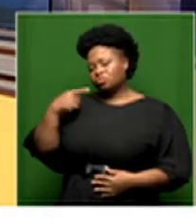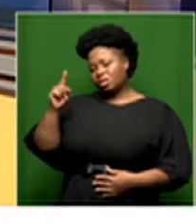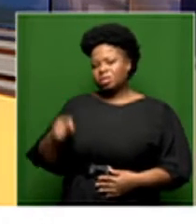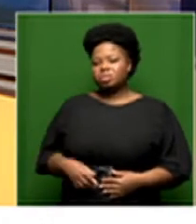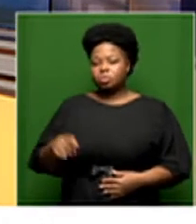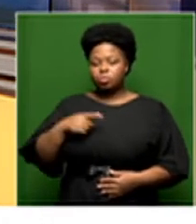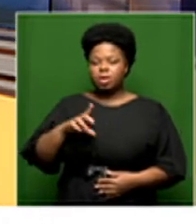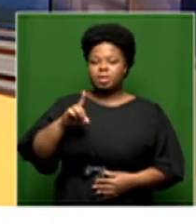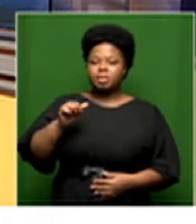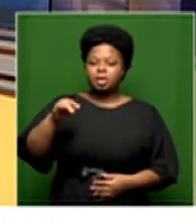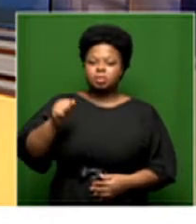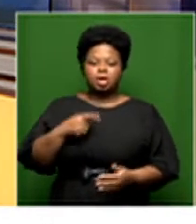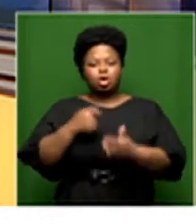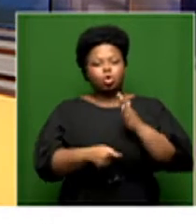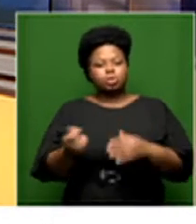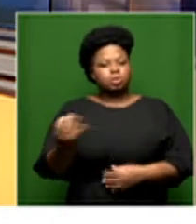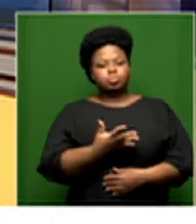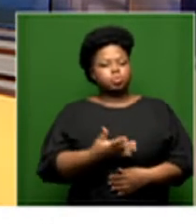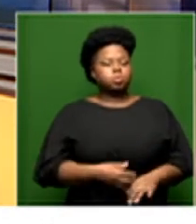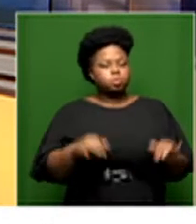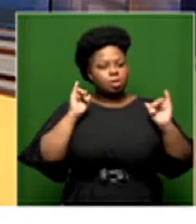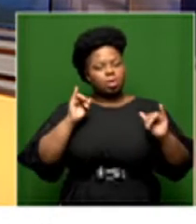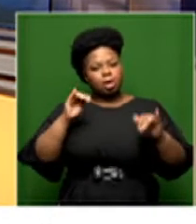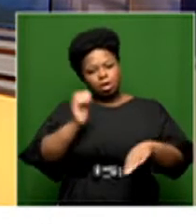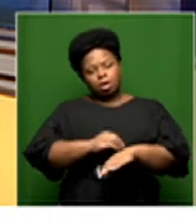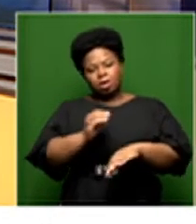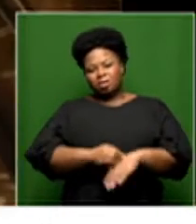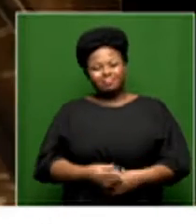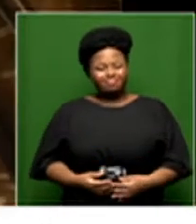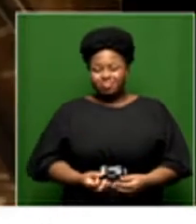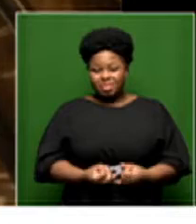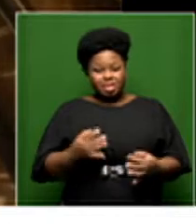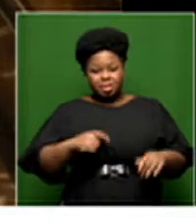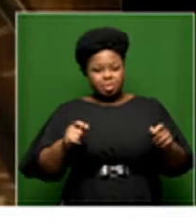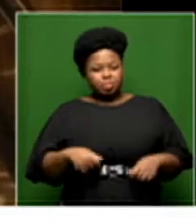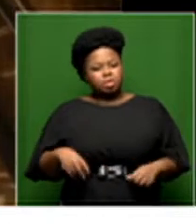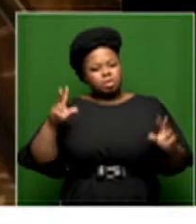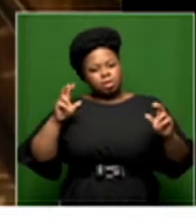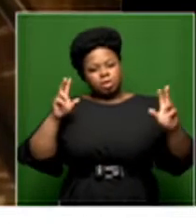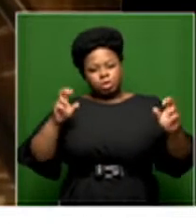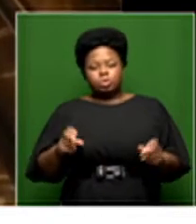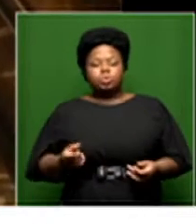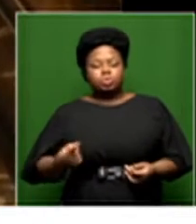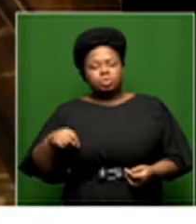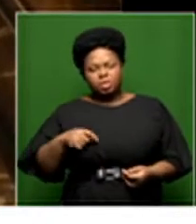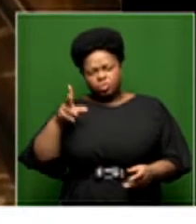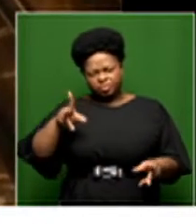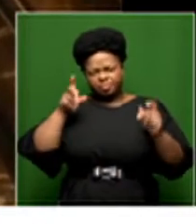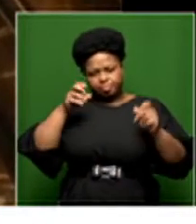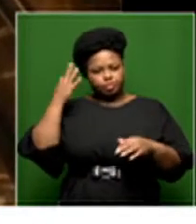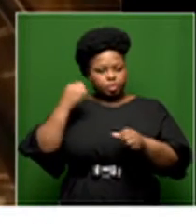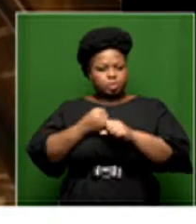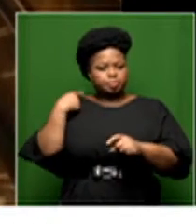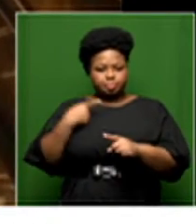Data cost is a huge problem. And this is something that people have it's an issue that's been brought to the fore in the last couple of